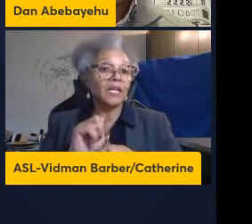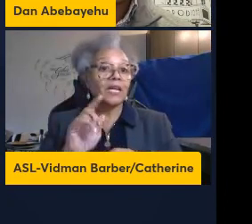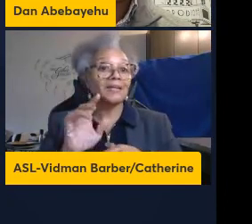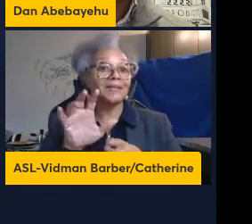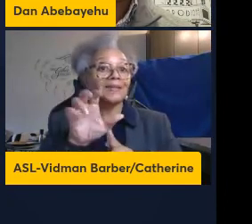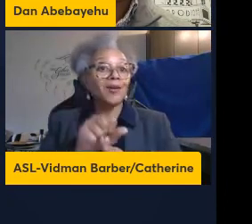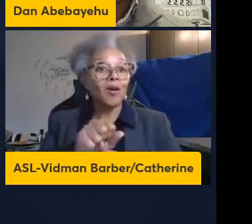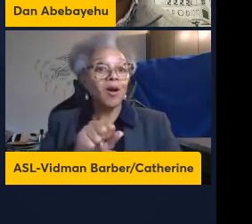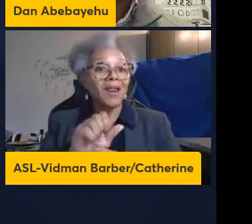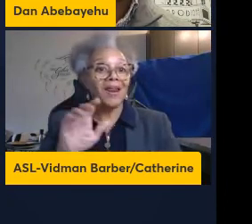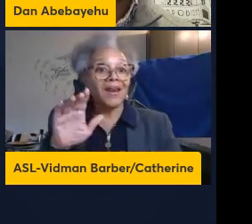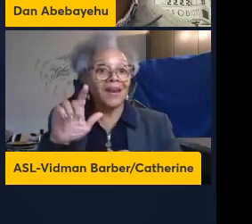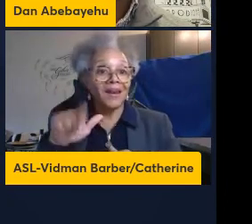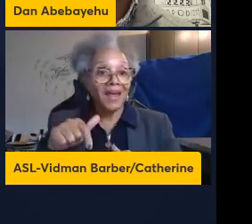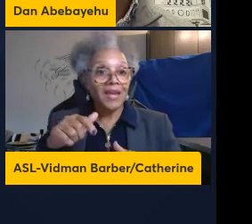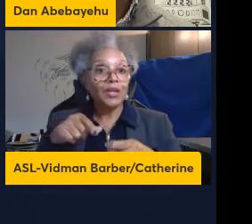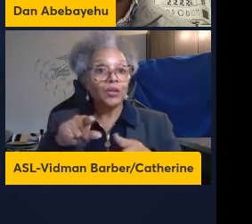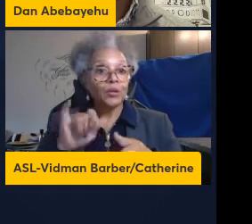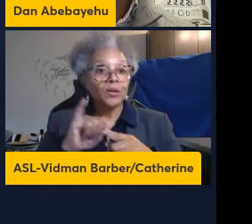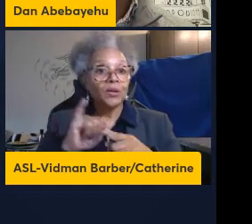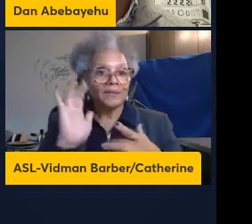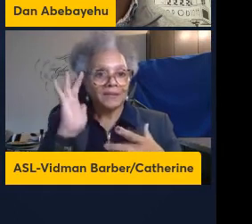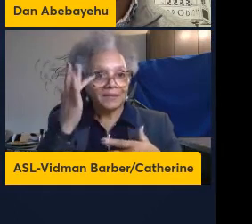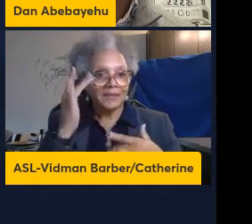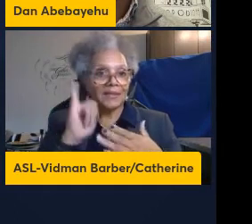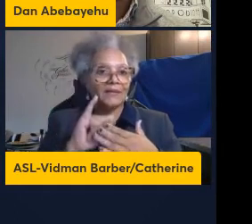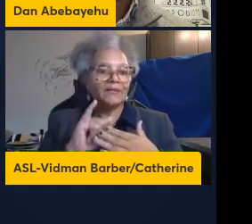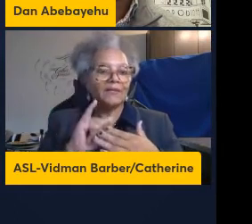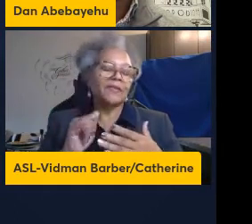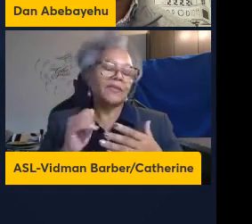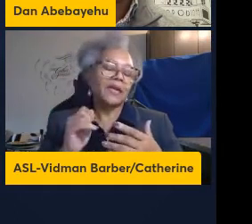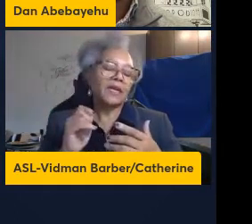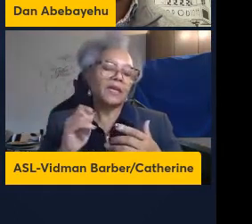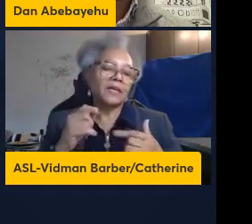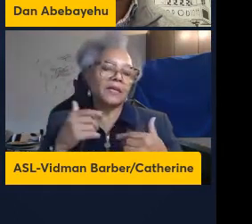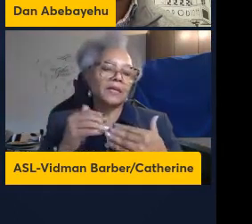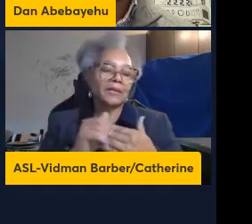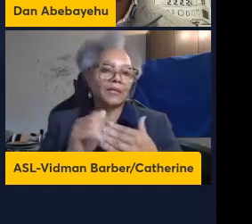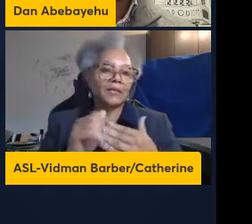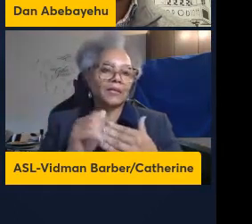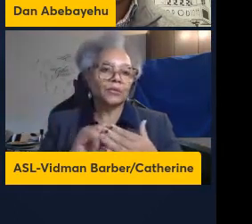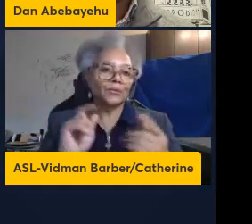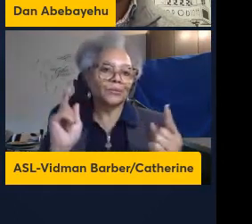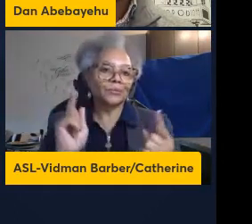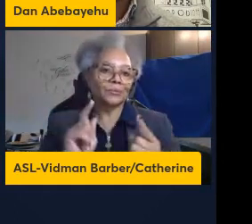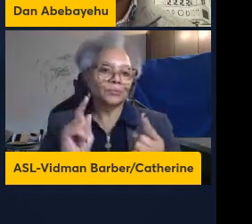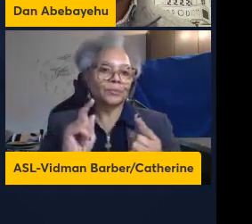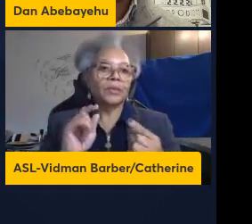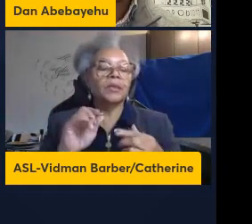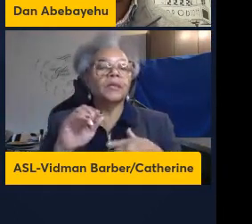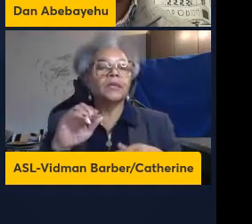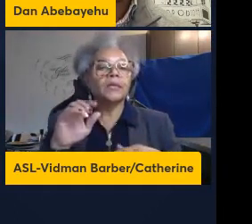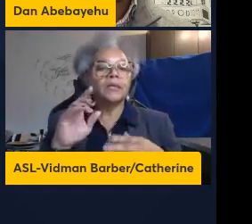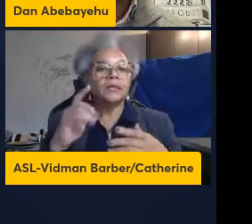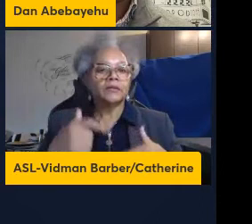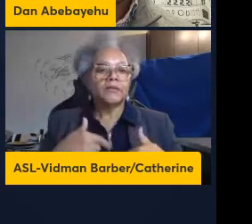of the disease, and that leads to median survival rates that are about 2 to 3 years, typically.